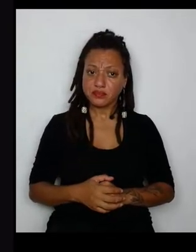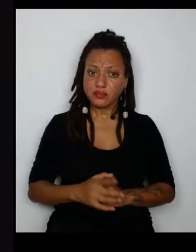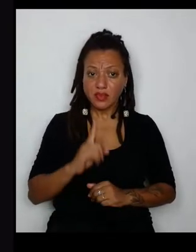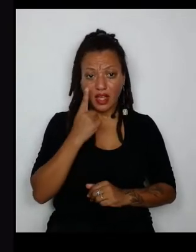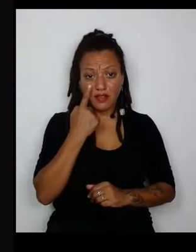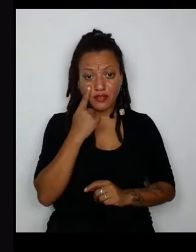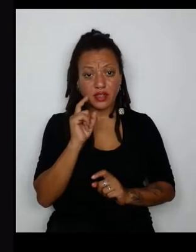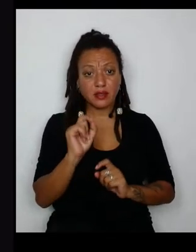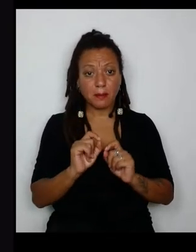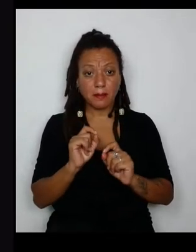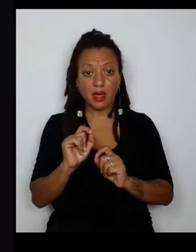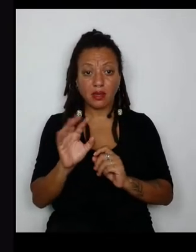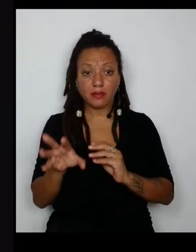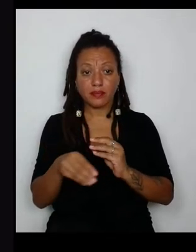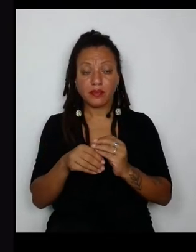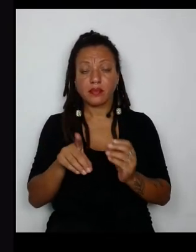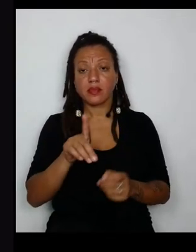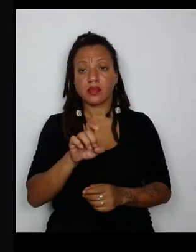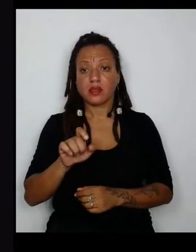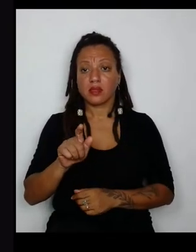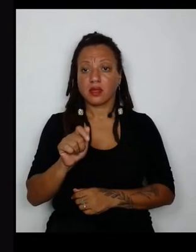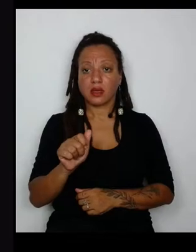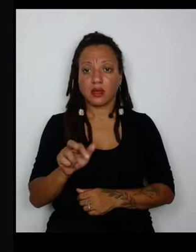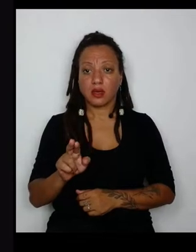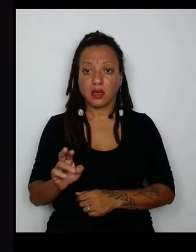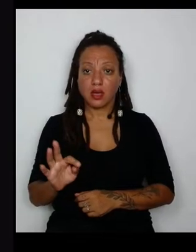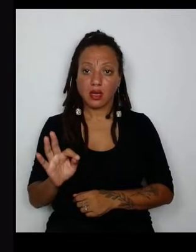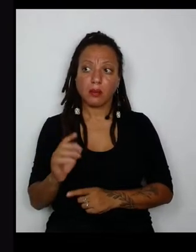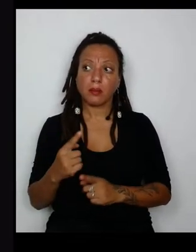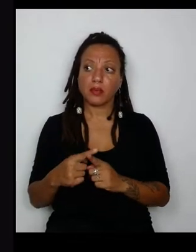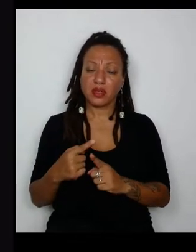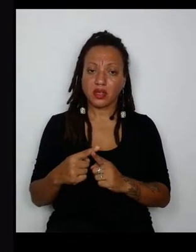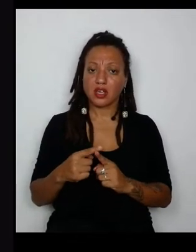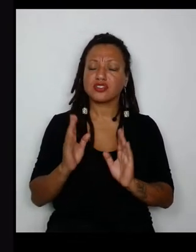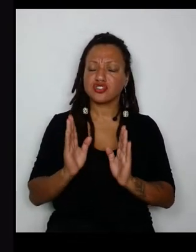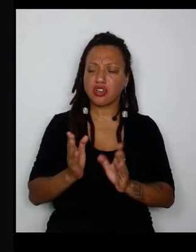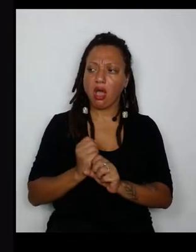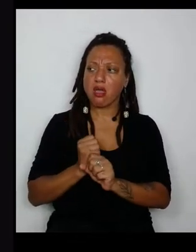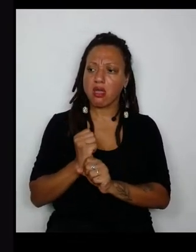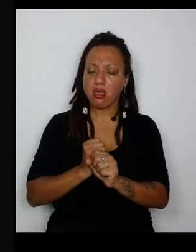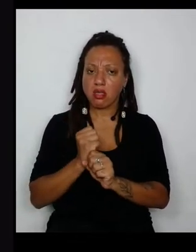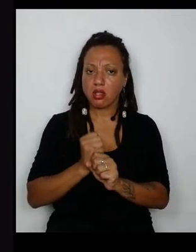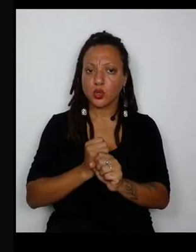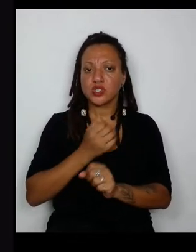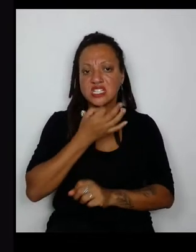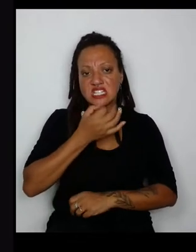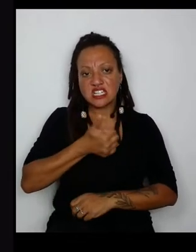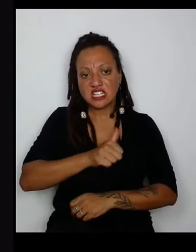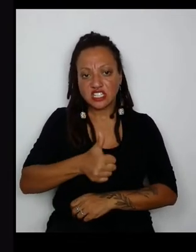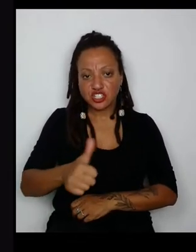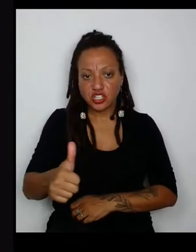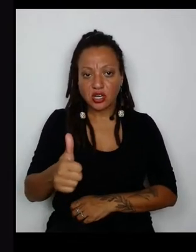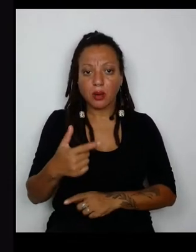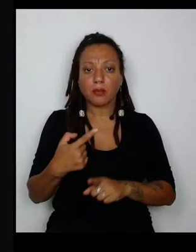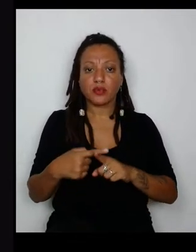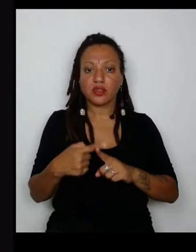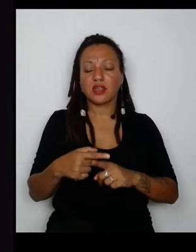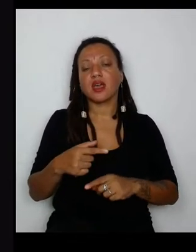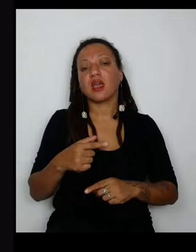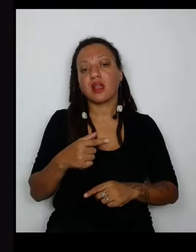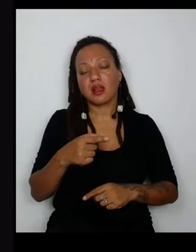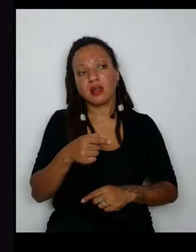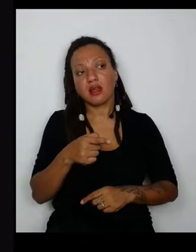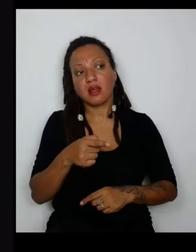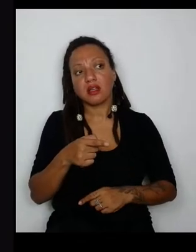has been critiqued for many many years in terms of his relationships with young women degas representation